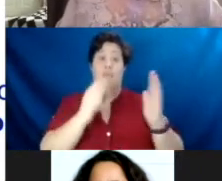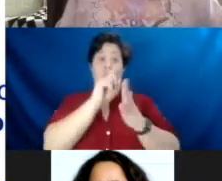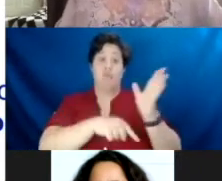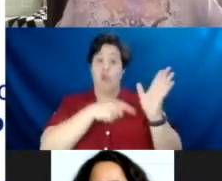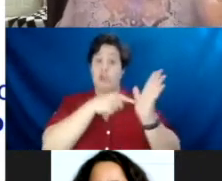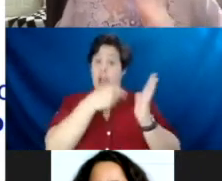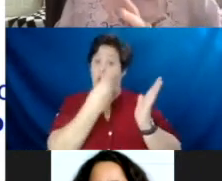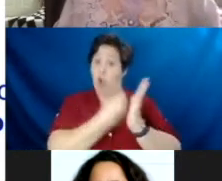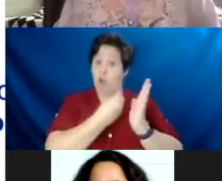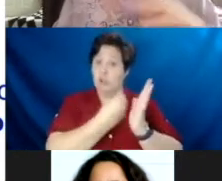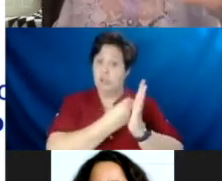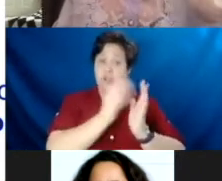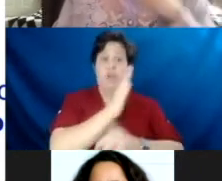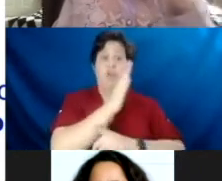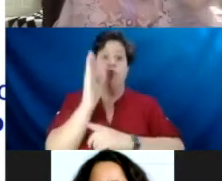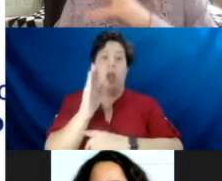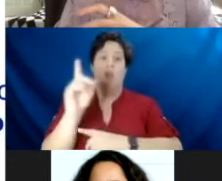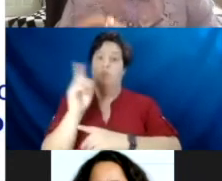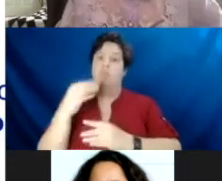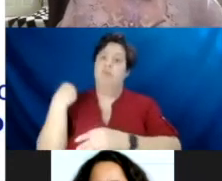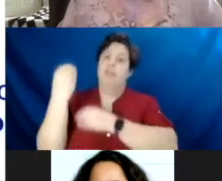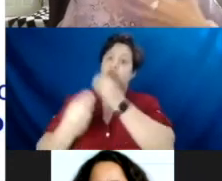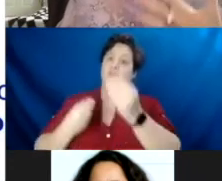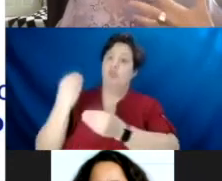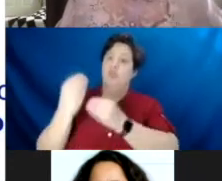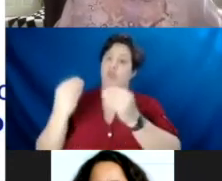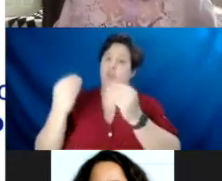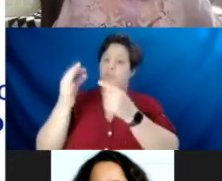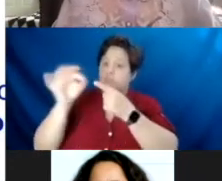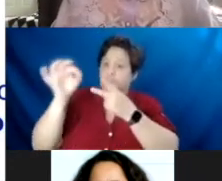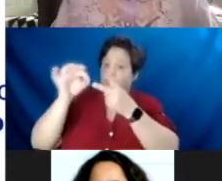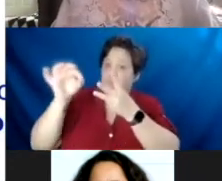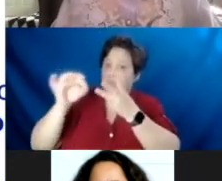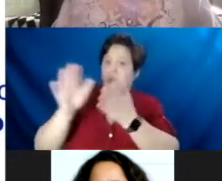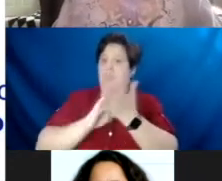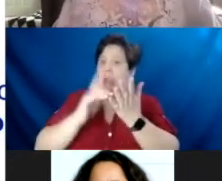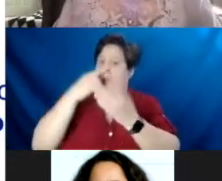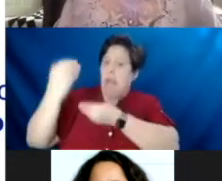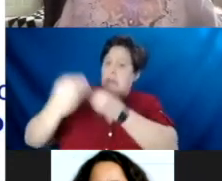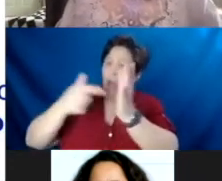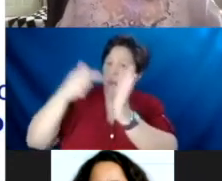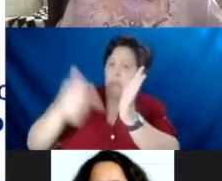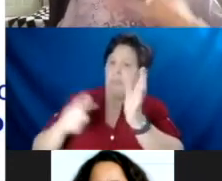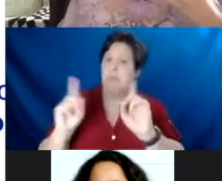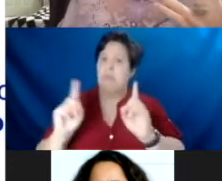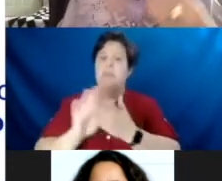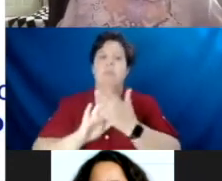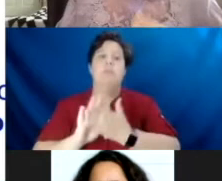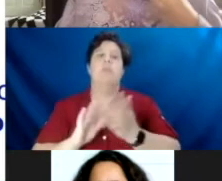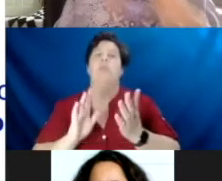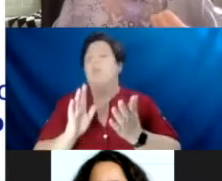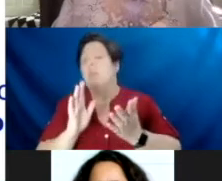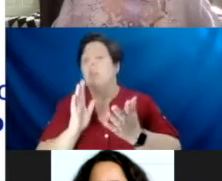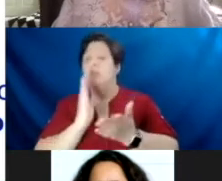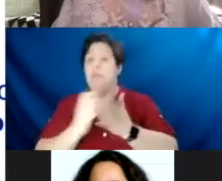costs, and on the right, sort of like a description breakdown where you can explain further. Obviously, it's important to